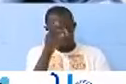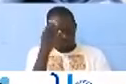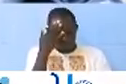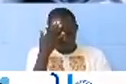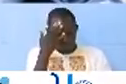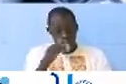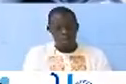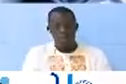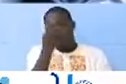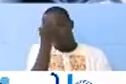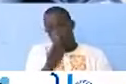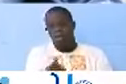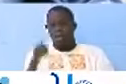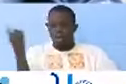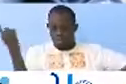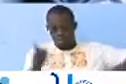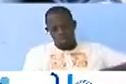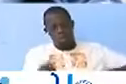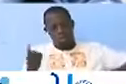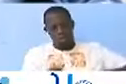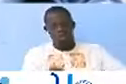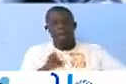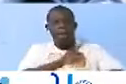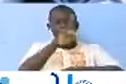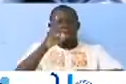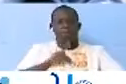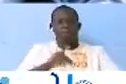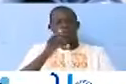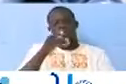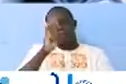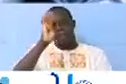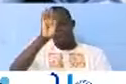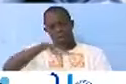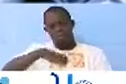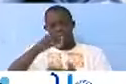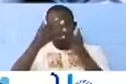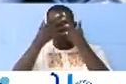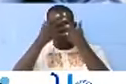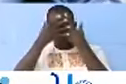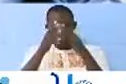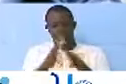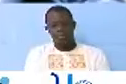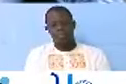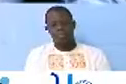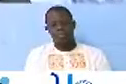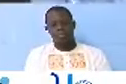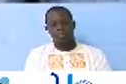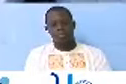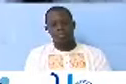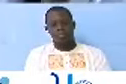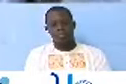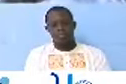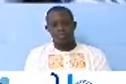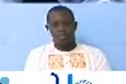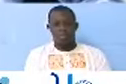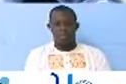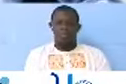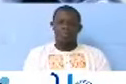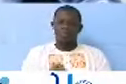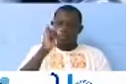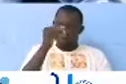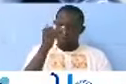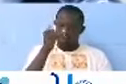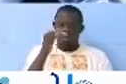at Maltu. Already Alon Yamendron, among Senate, Molam, yeah, Lipa, my two run. Because Kabinga Samba?